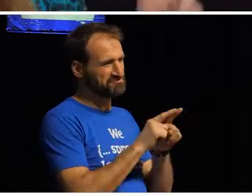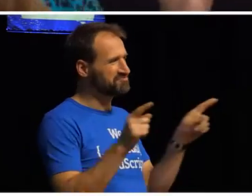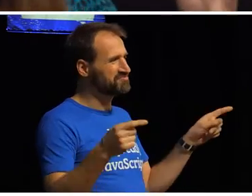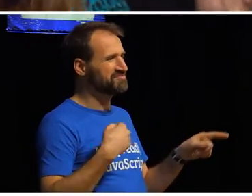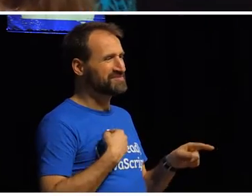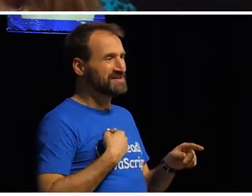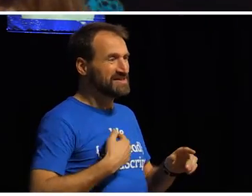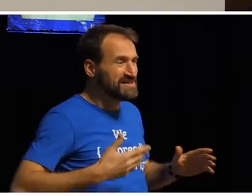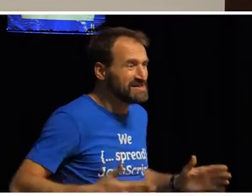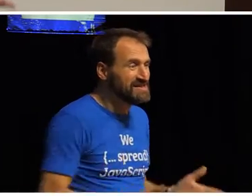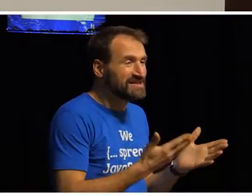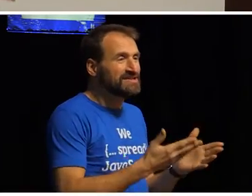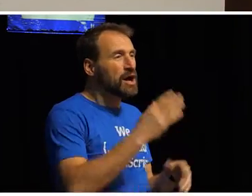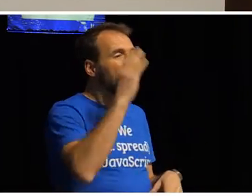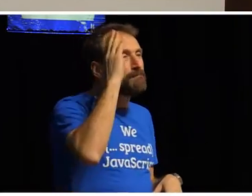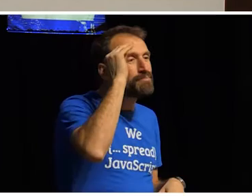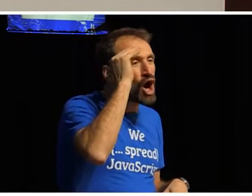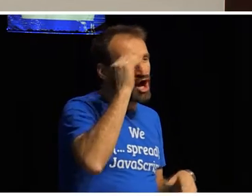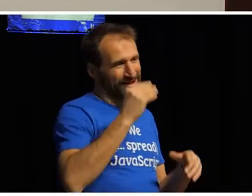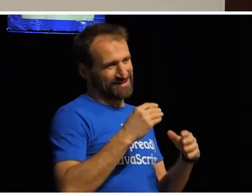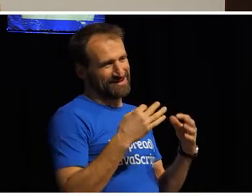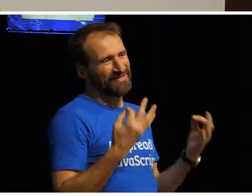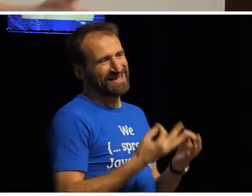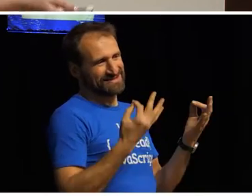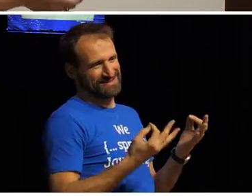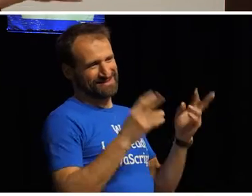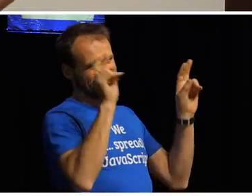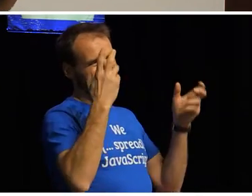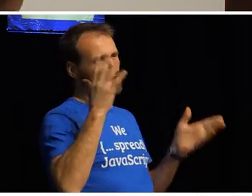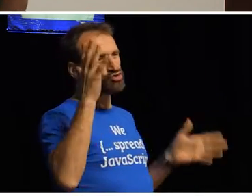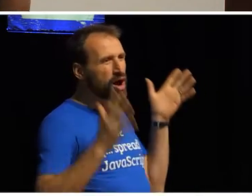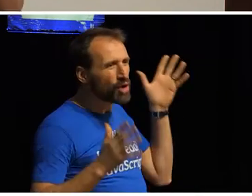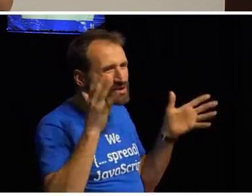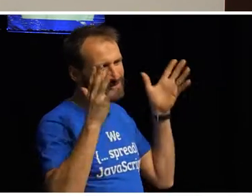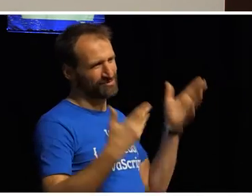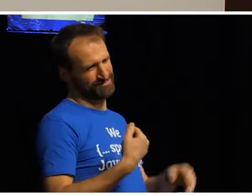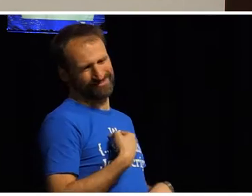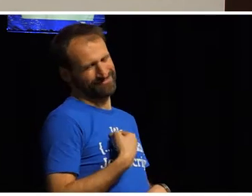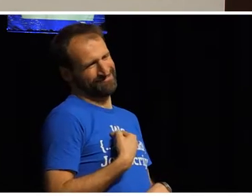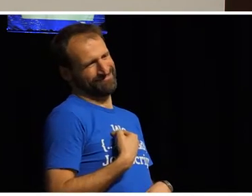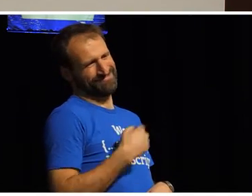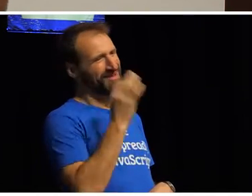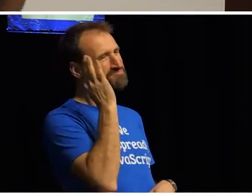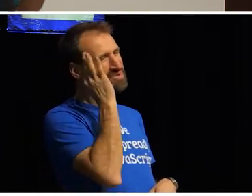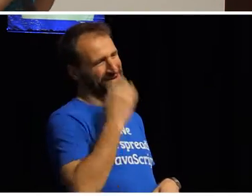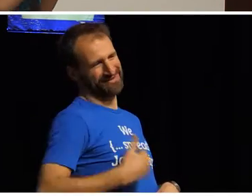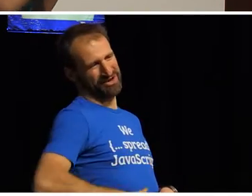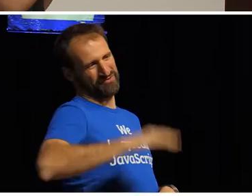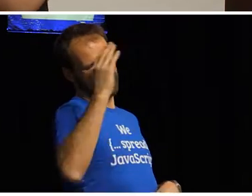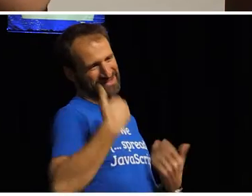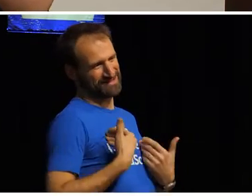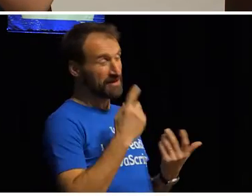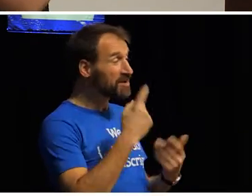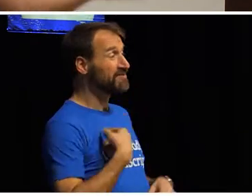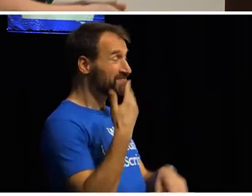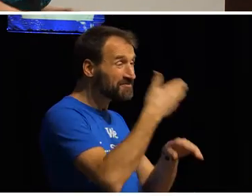know, any boy things like robotics and such. But so when I first time I visited, you know, Maker Faire, I was like, wow, that's so cool,